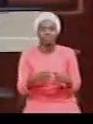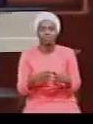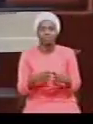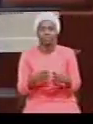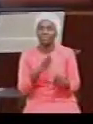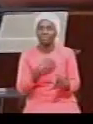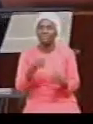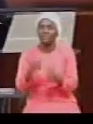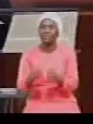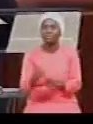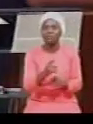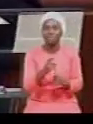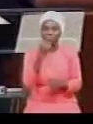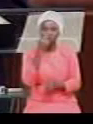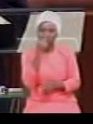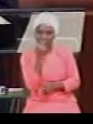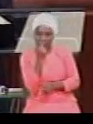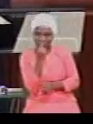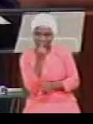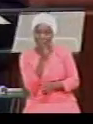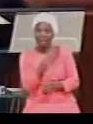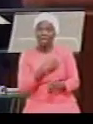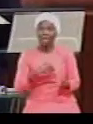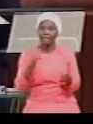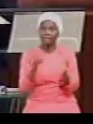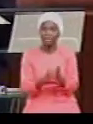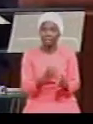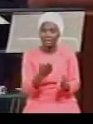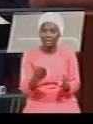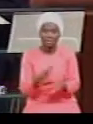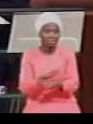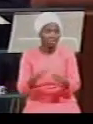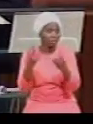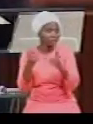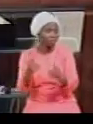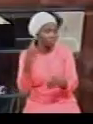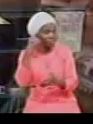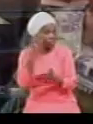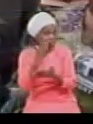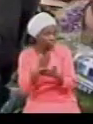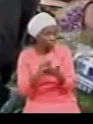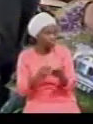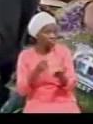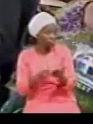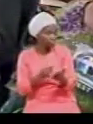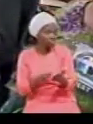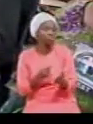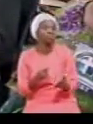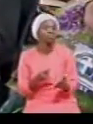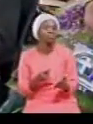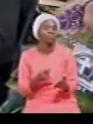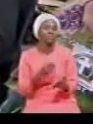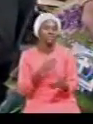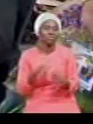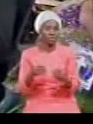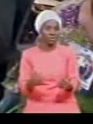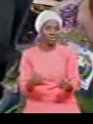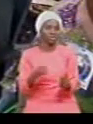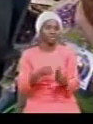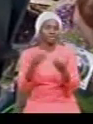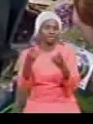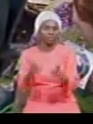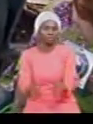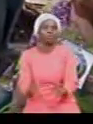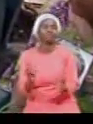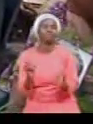And everybody kept quiet, and that thing did not happen for some time. But now it